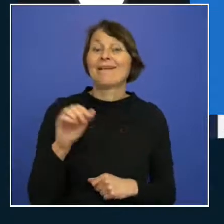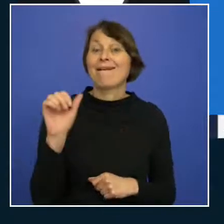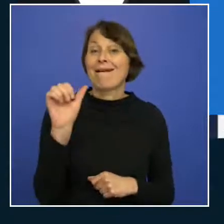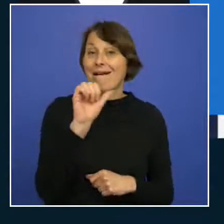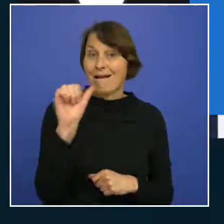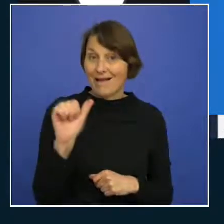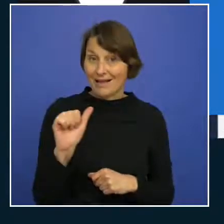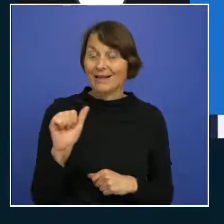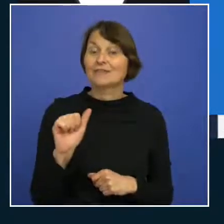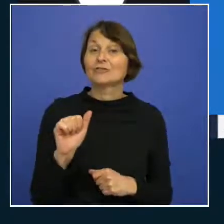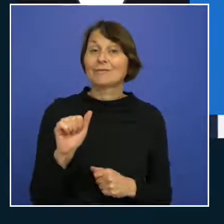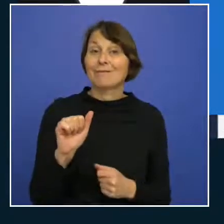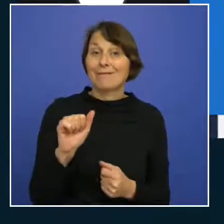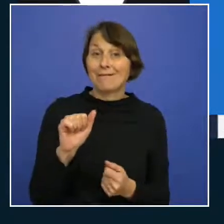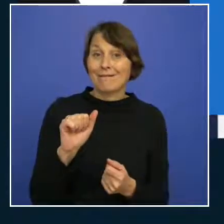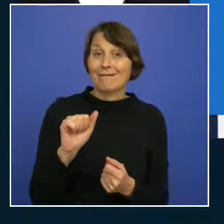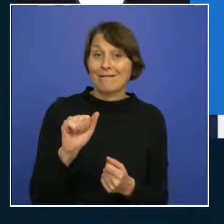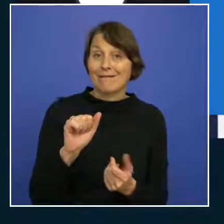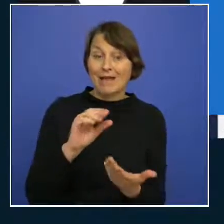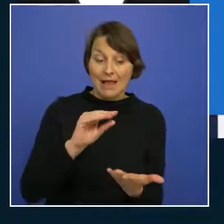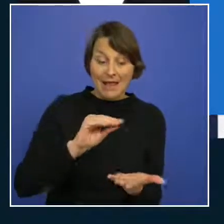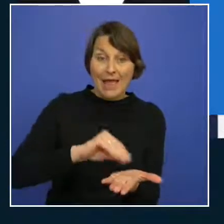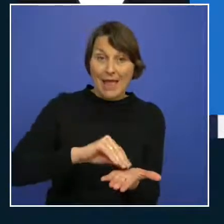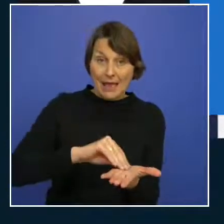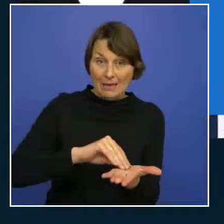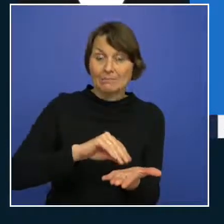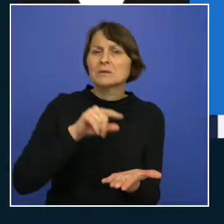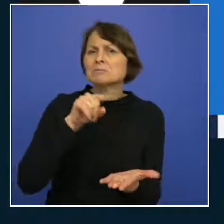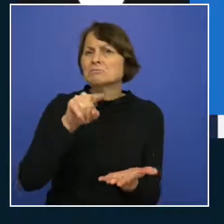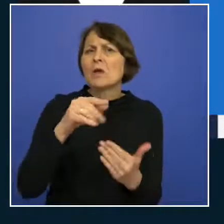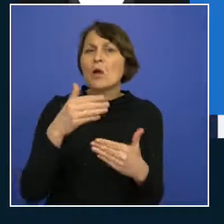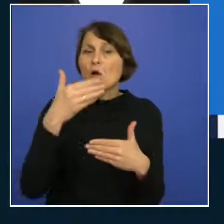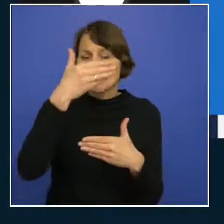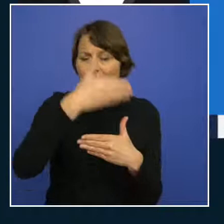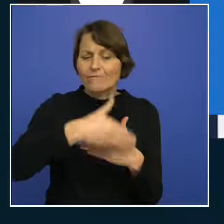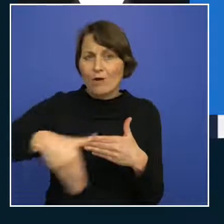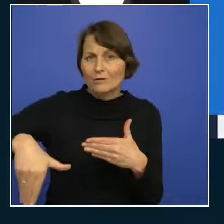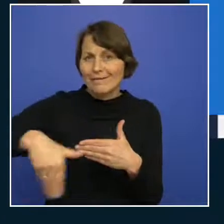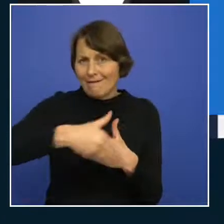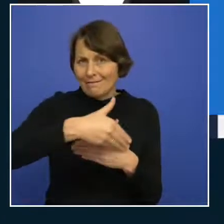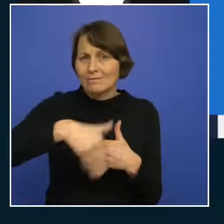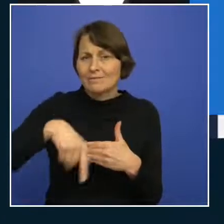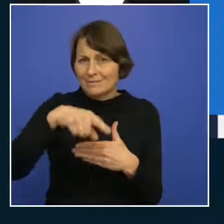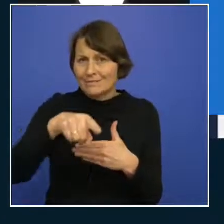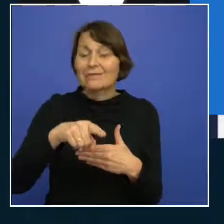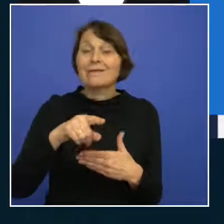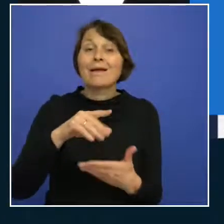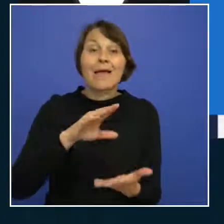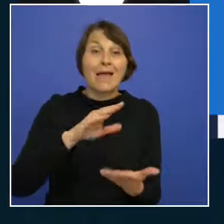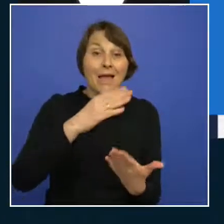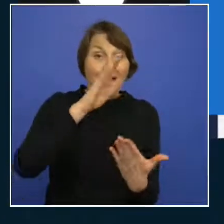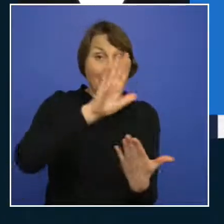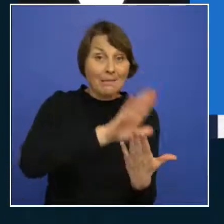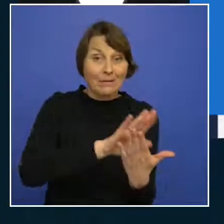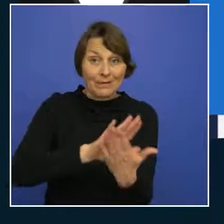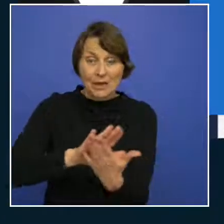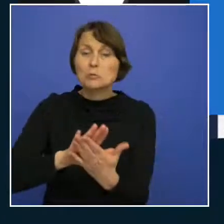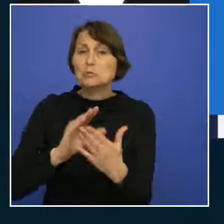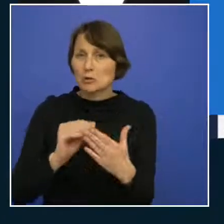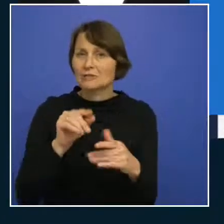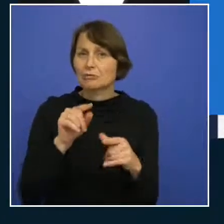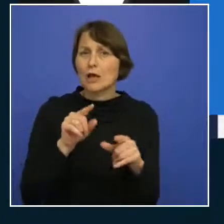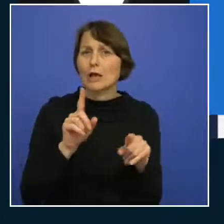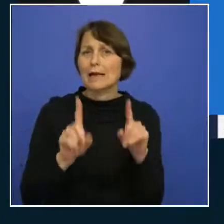just deploy your front-end applications within a click of buttons. But one thing I think we thought more about was about